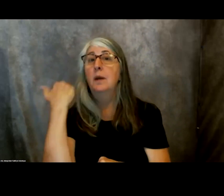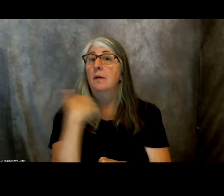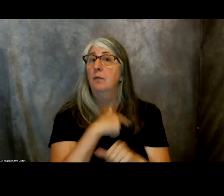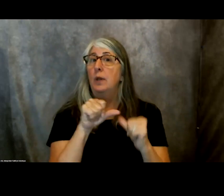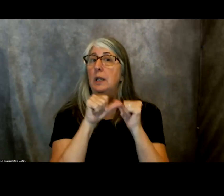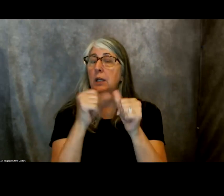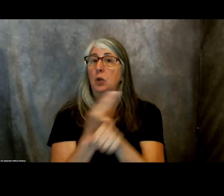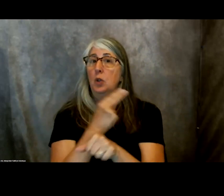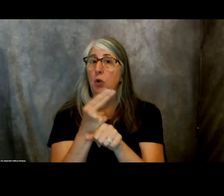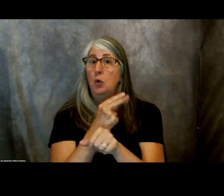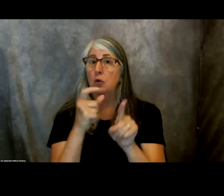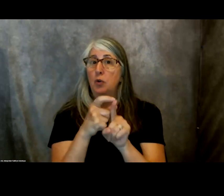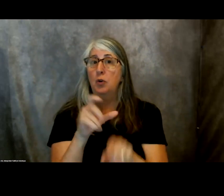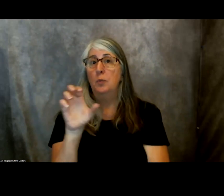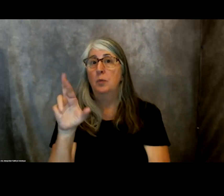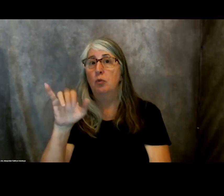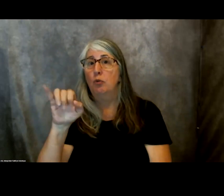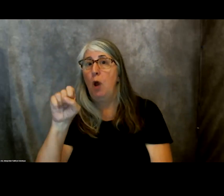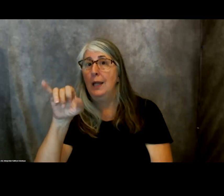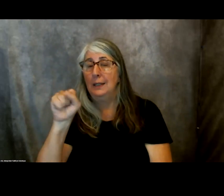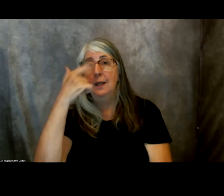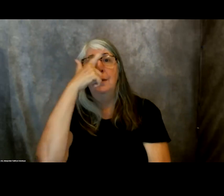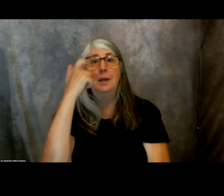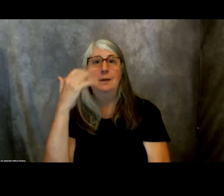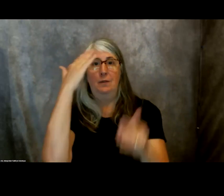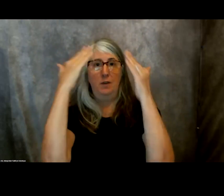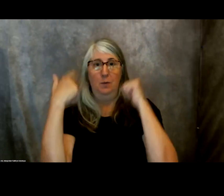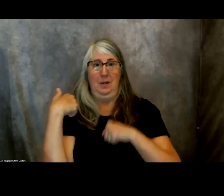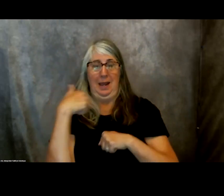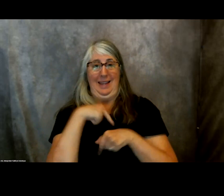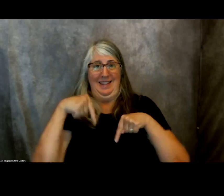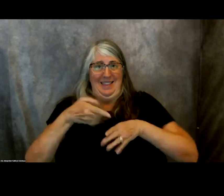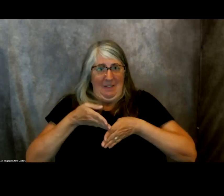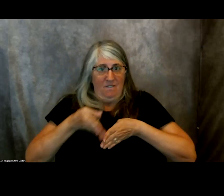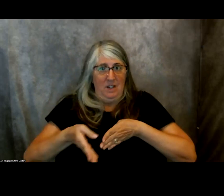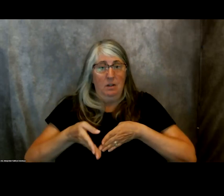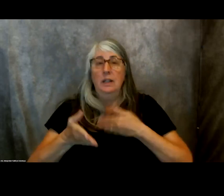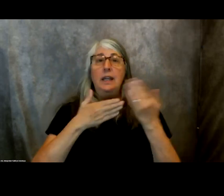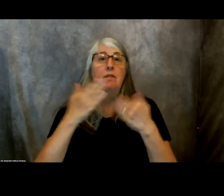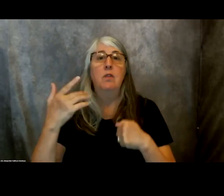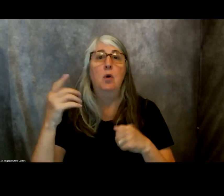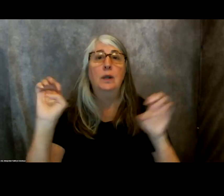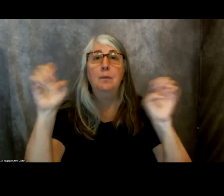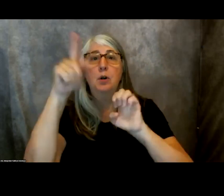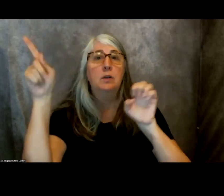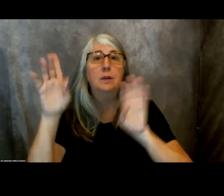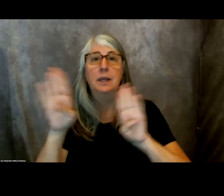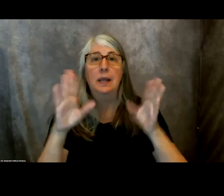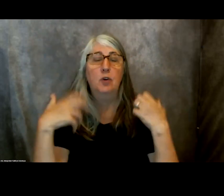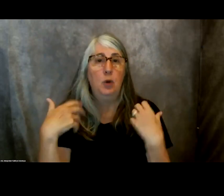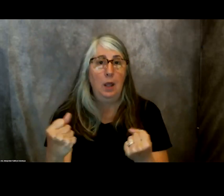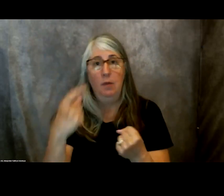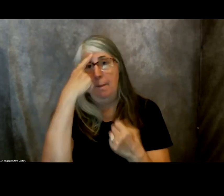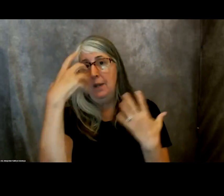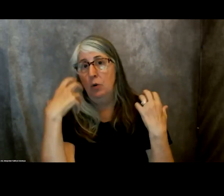term crisis because it is familiar to us as a field, despite the fact that emergency behavioral health or mental health